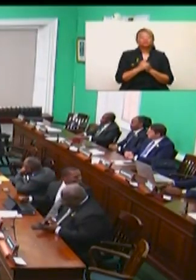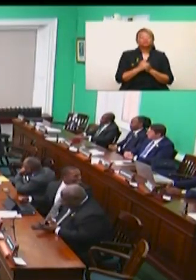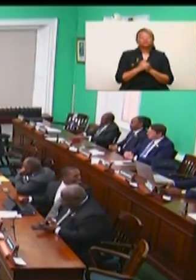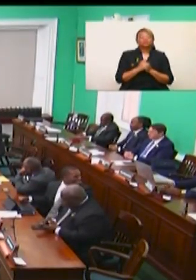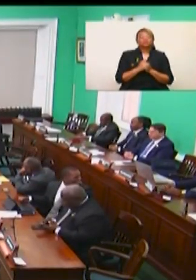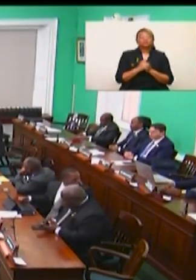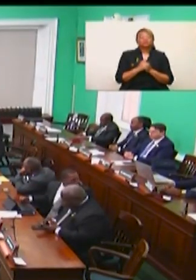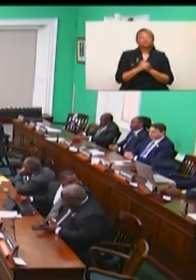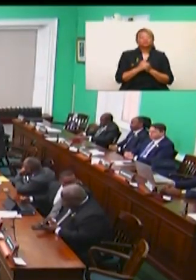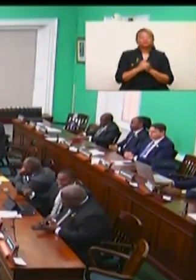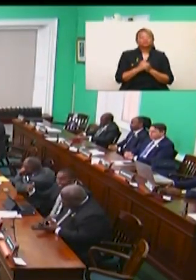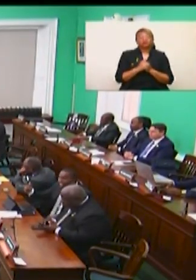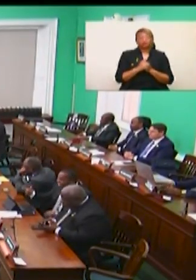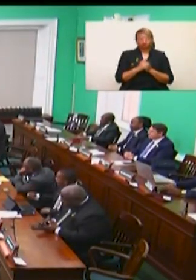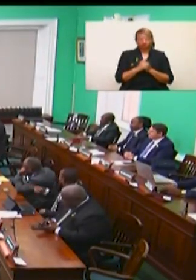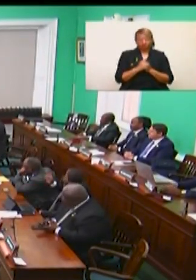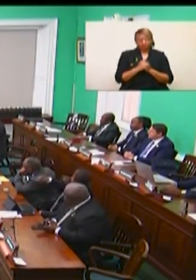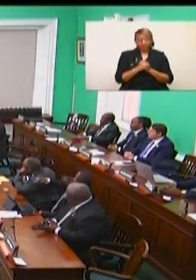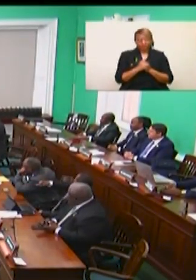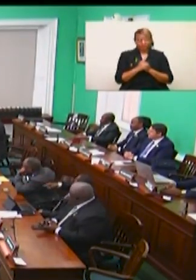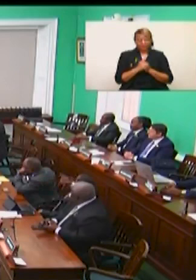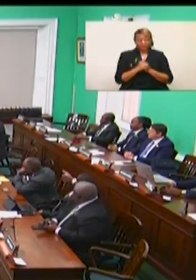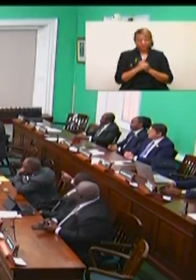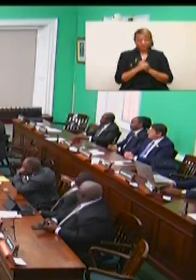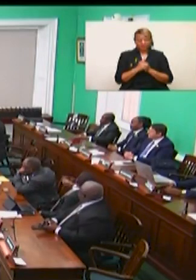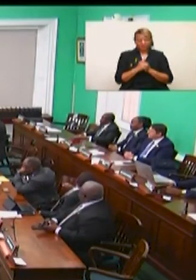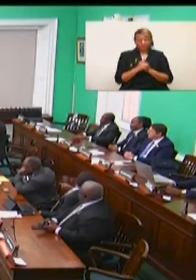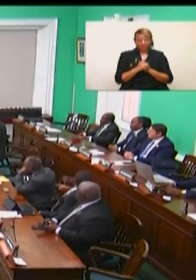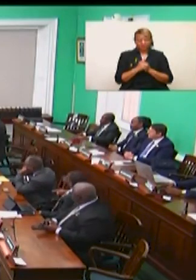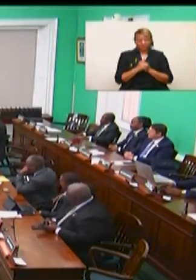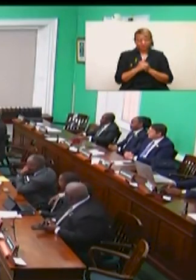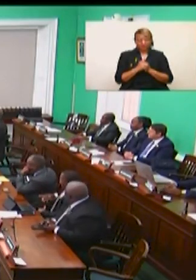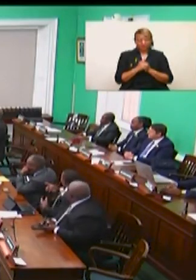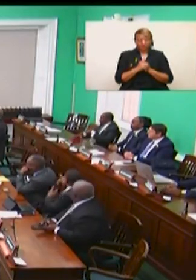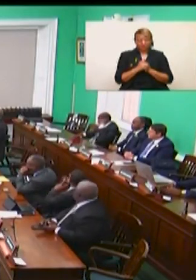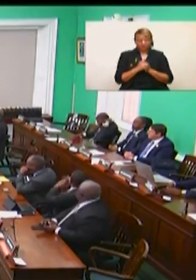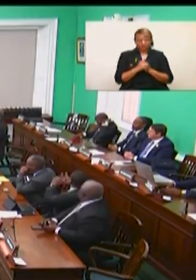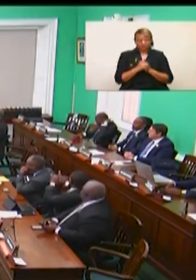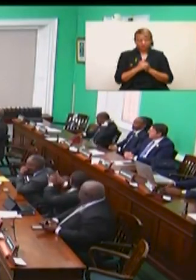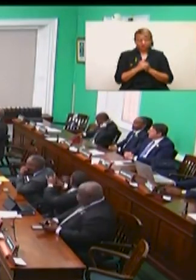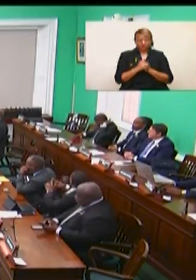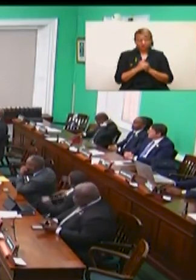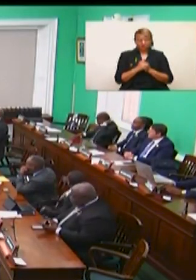May I ask, Madam Speaker? Listen, I have a million other people in here. Madam Speaker, I am requesting,